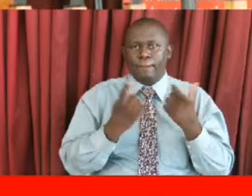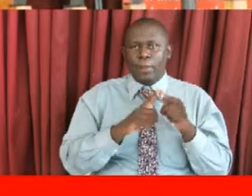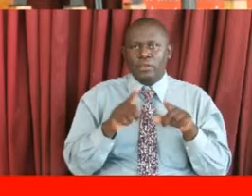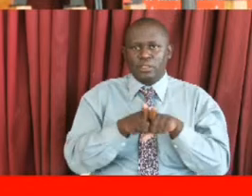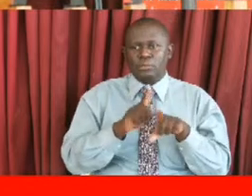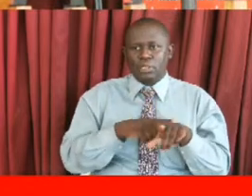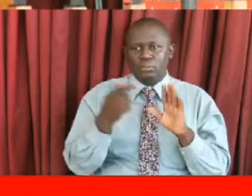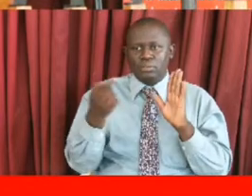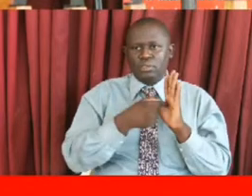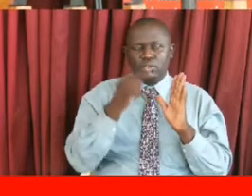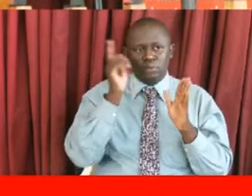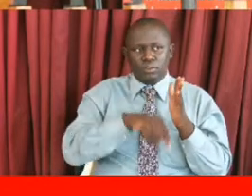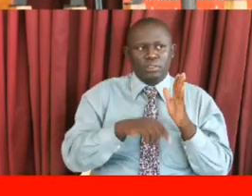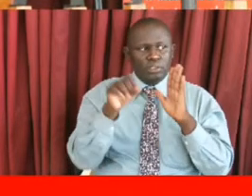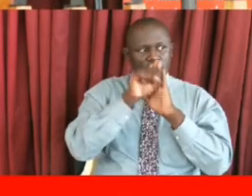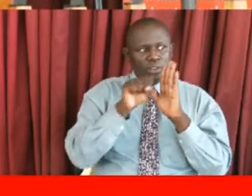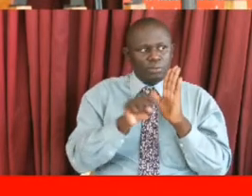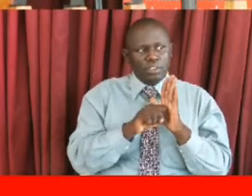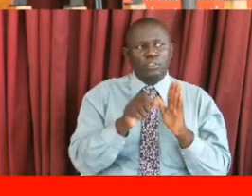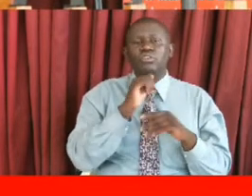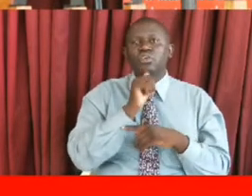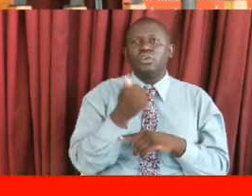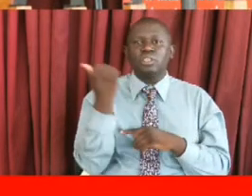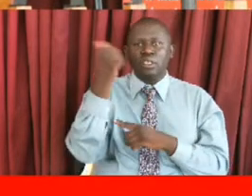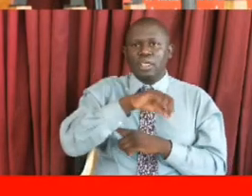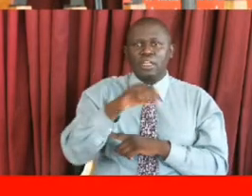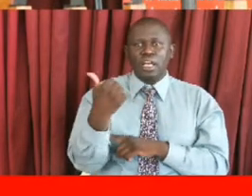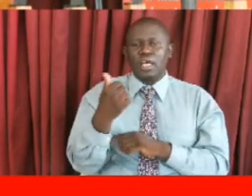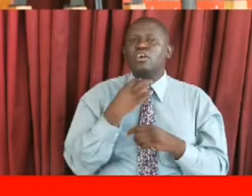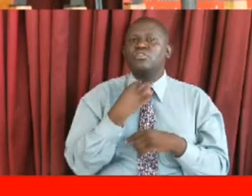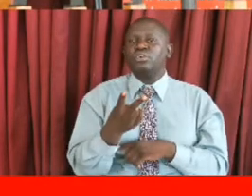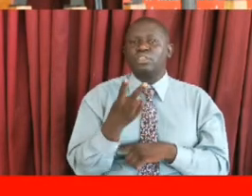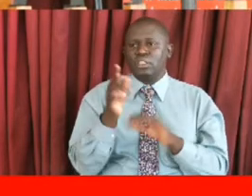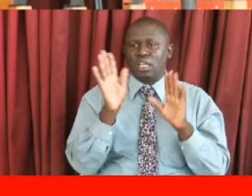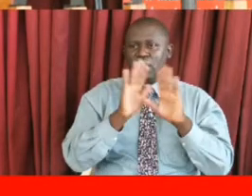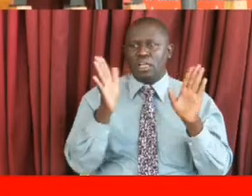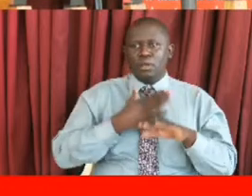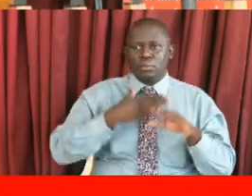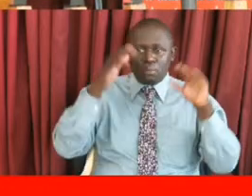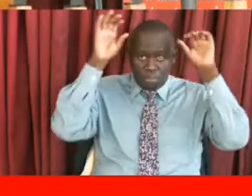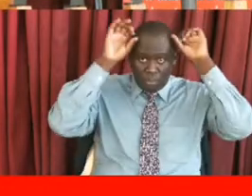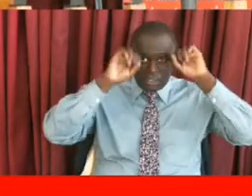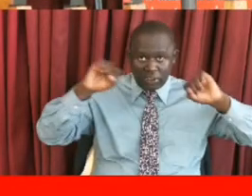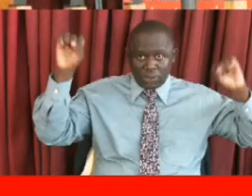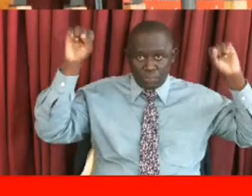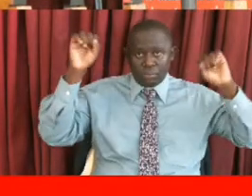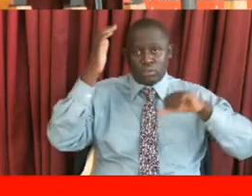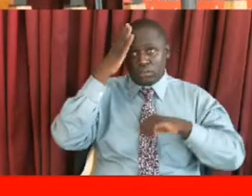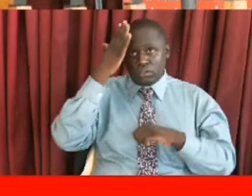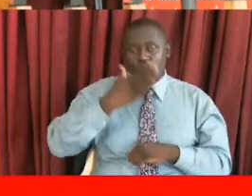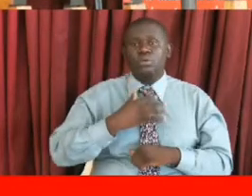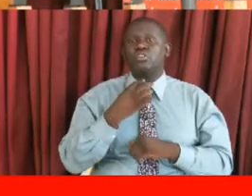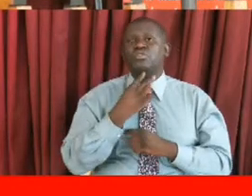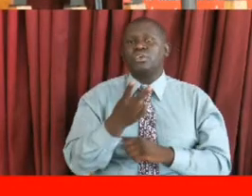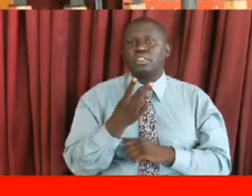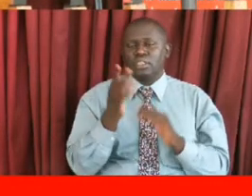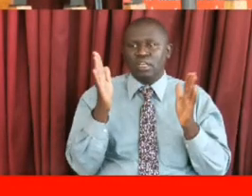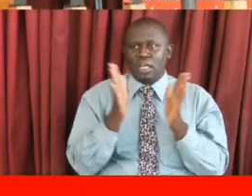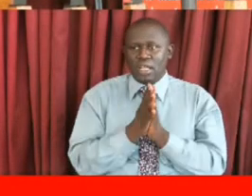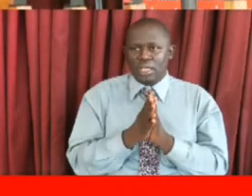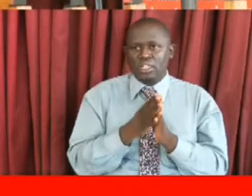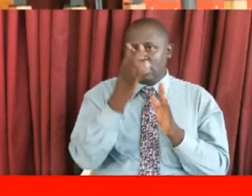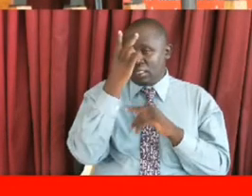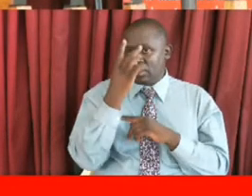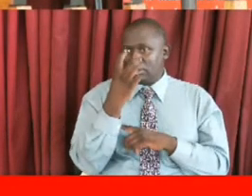subject to following any other voice they will not my sheep know my voice and a stranger